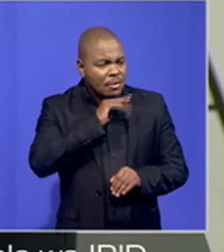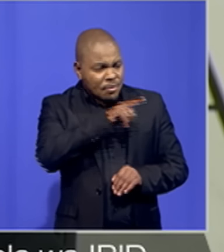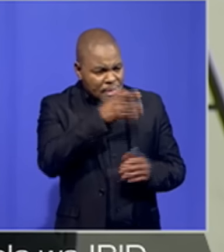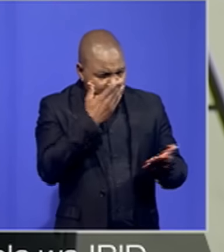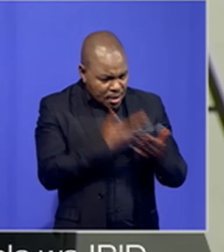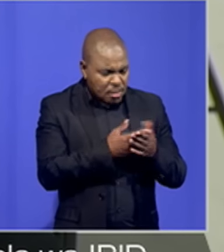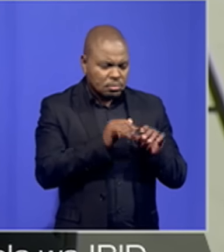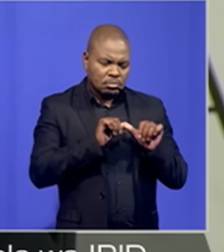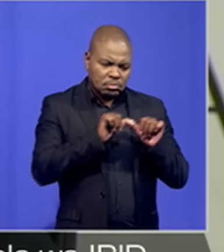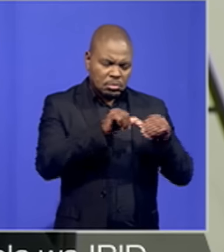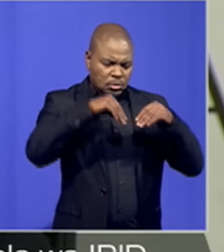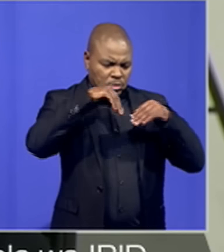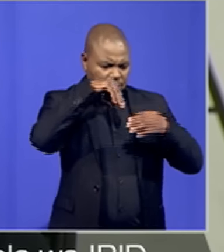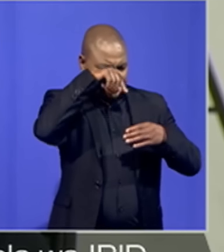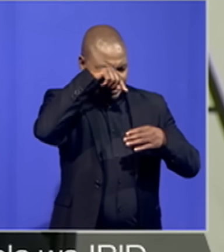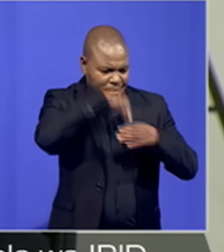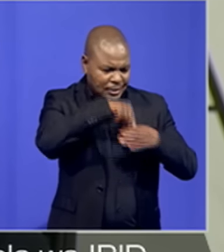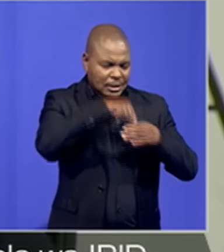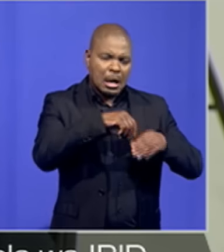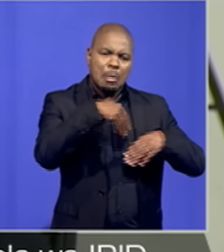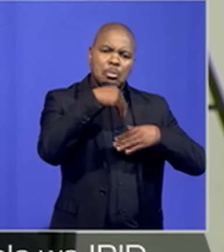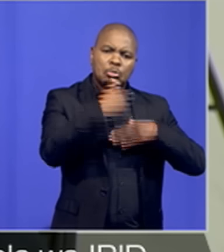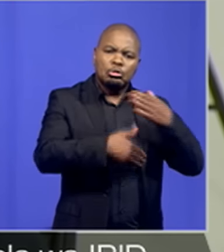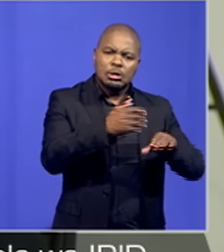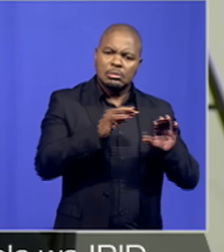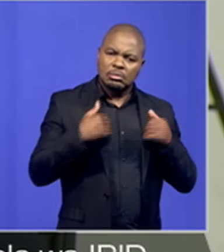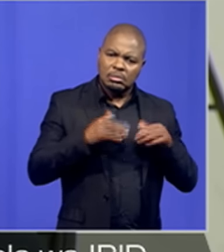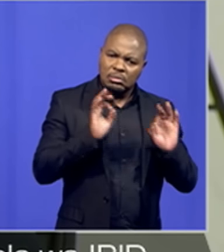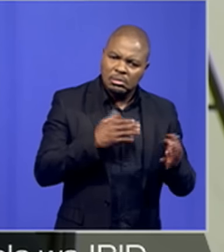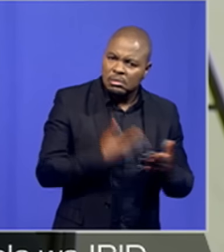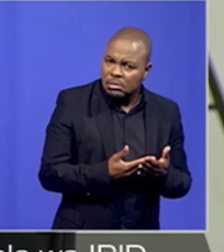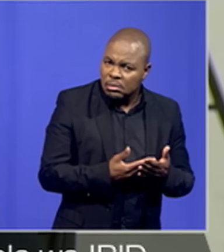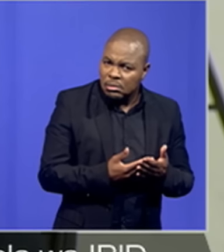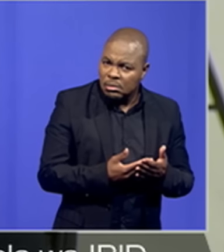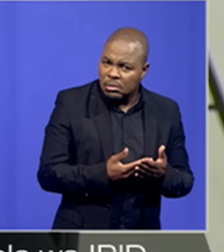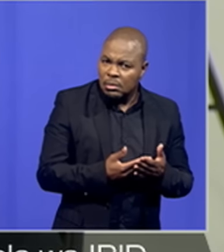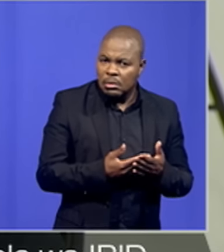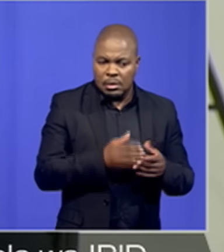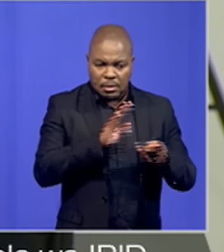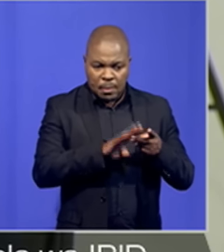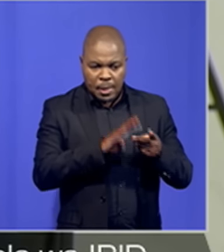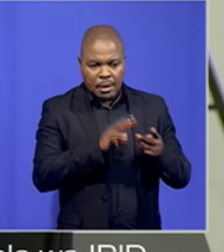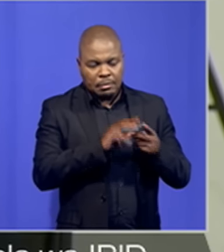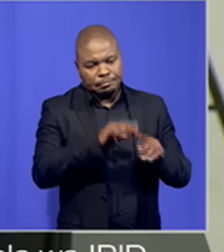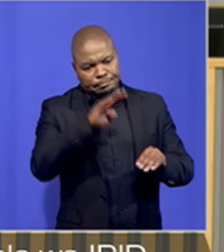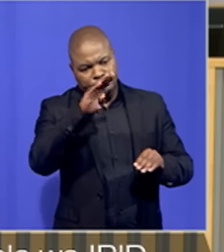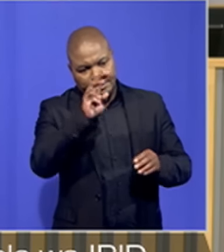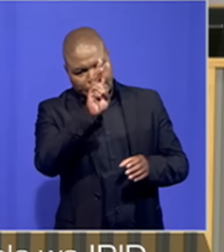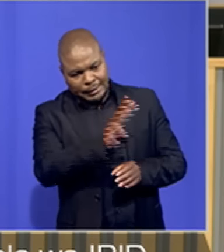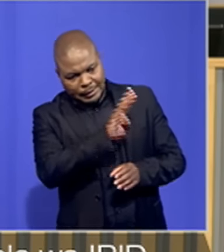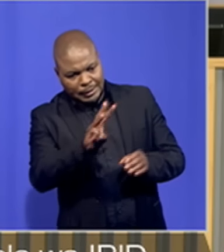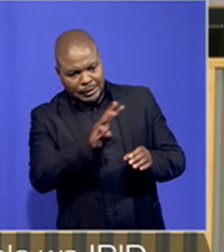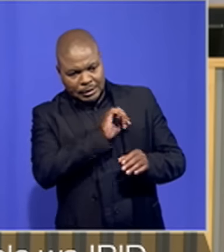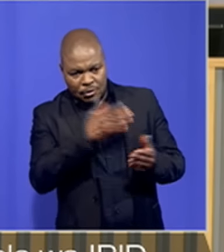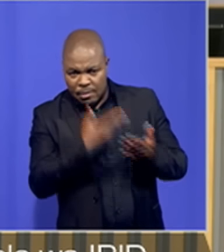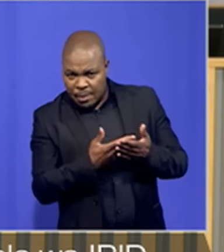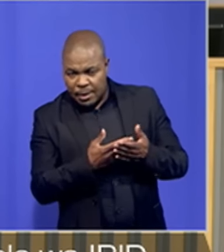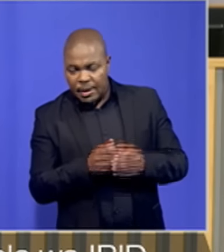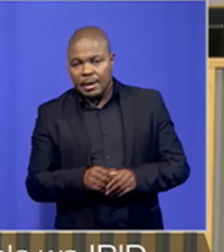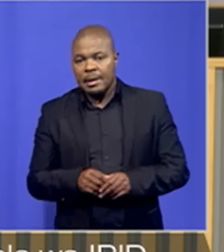to trigger its own internal processes and start an disciplinary investigation? Motlatsamokaedi